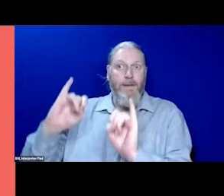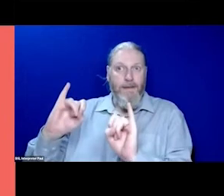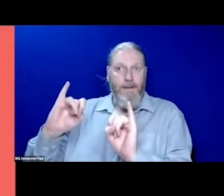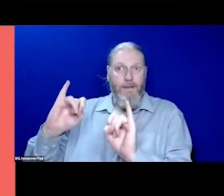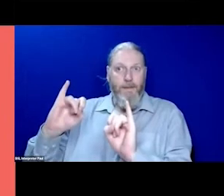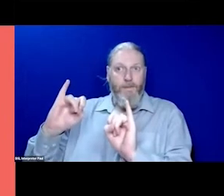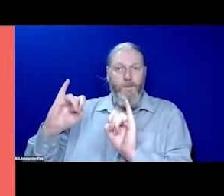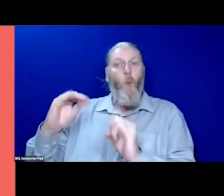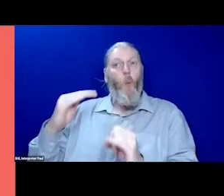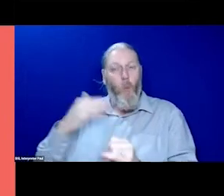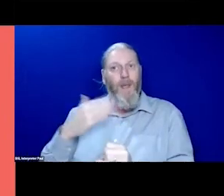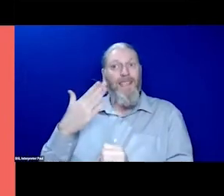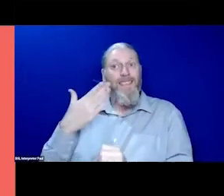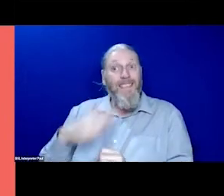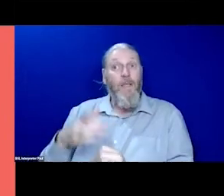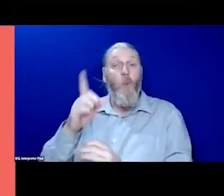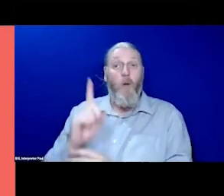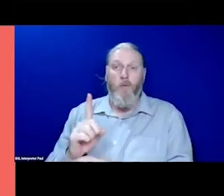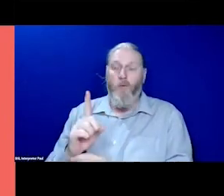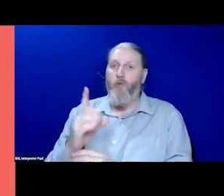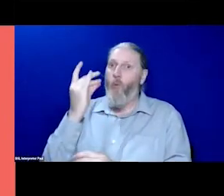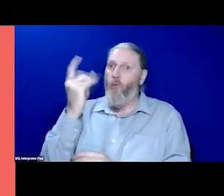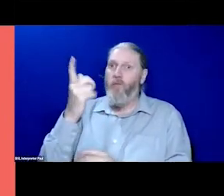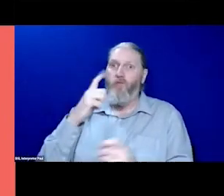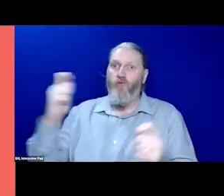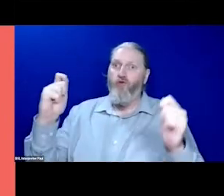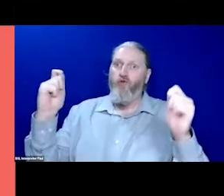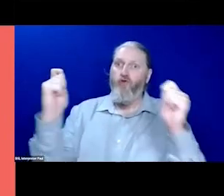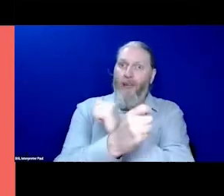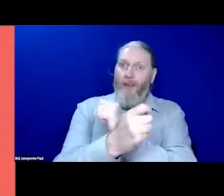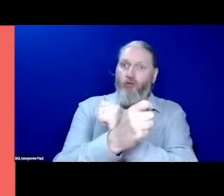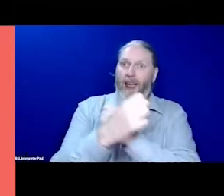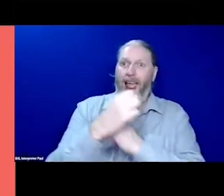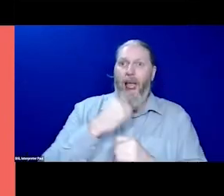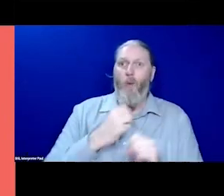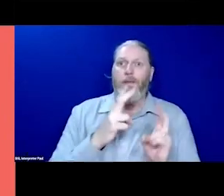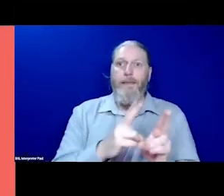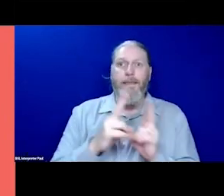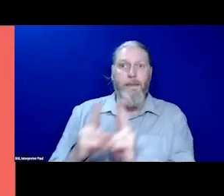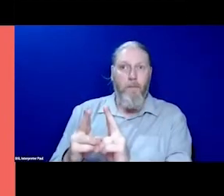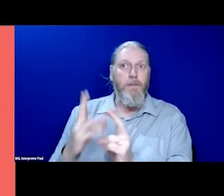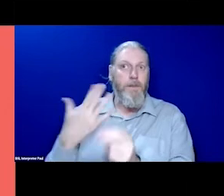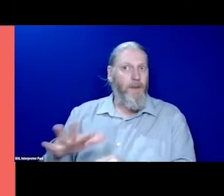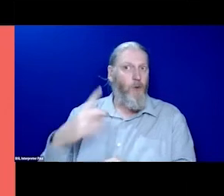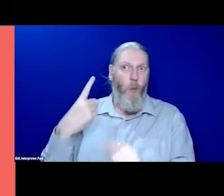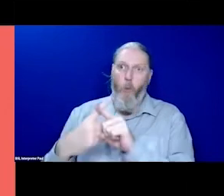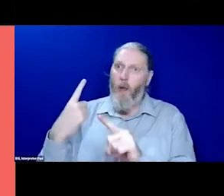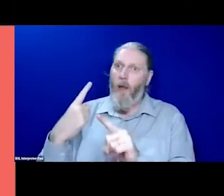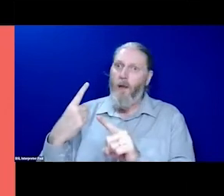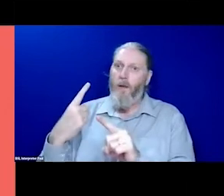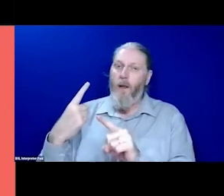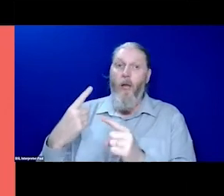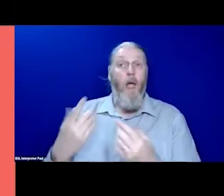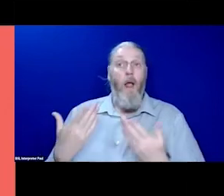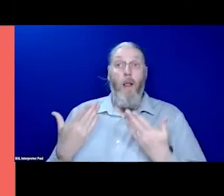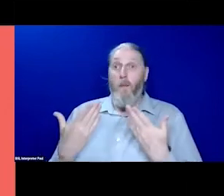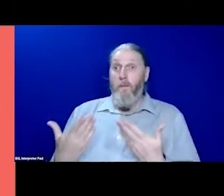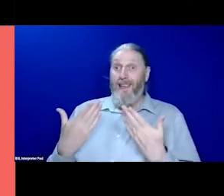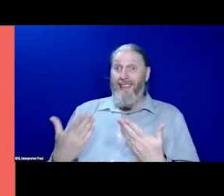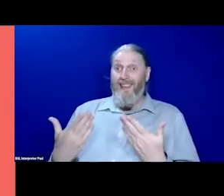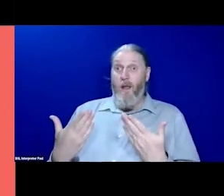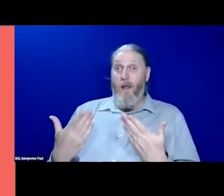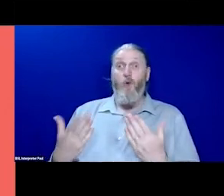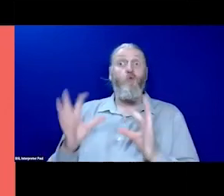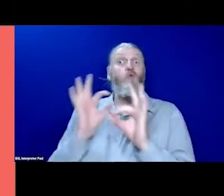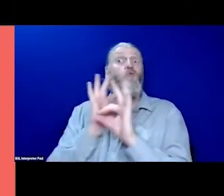vastly accelerate the transformational shifts we have in our systems. At the moment, no country meets the needs